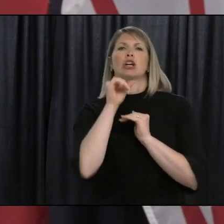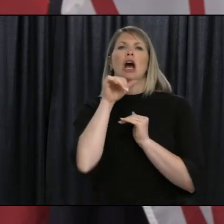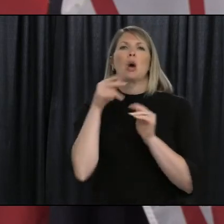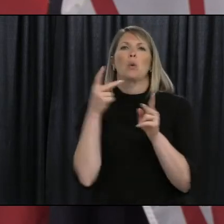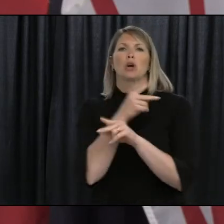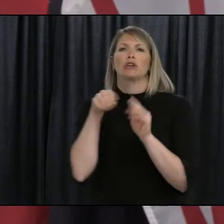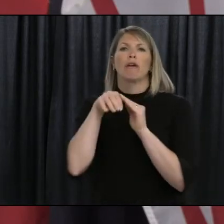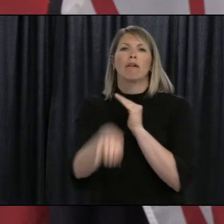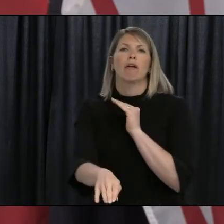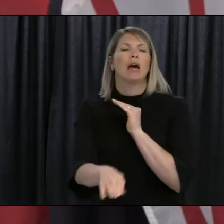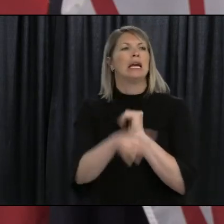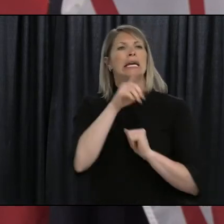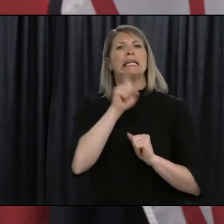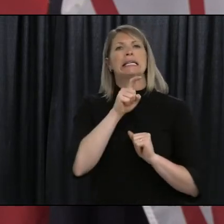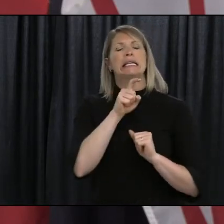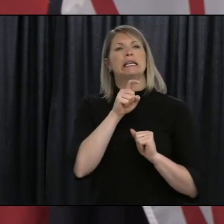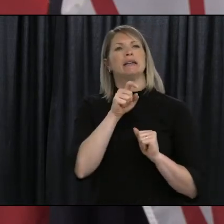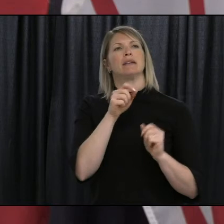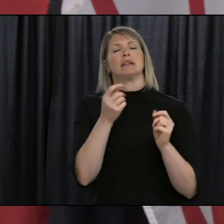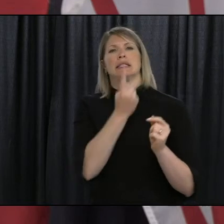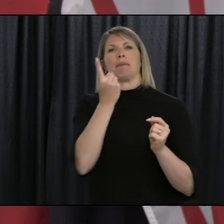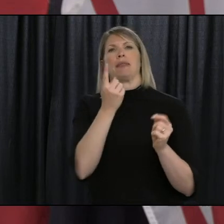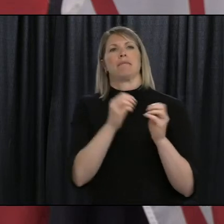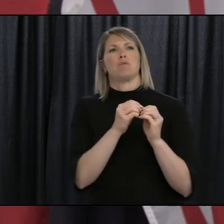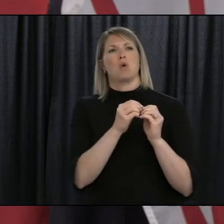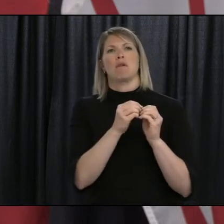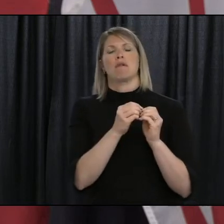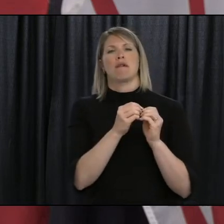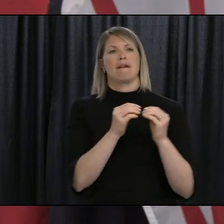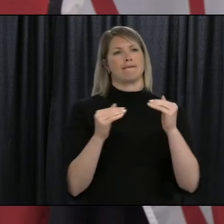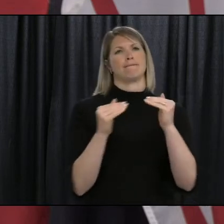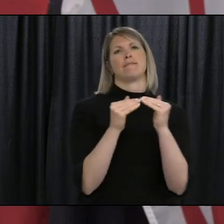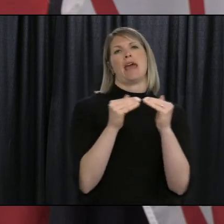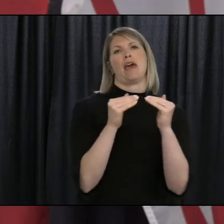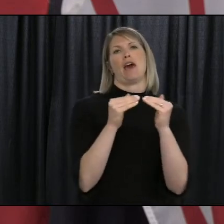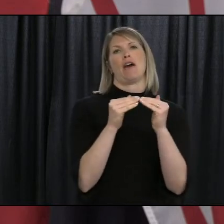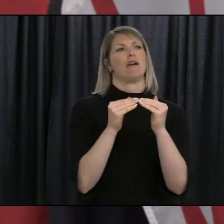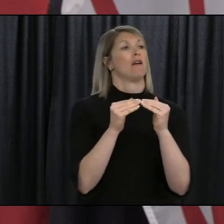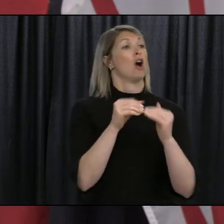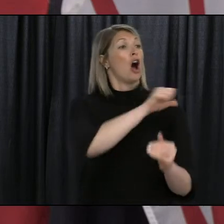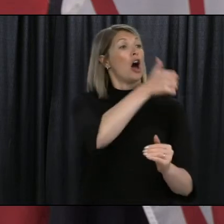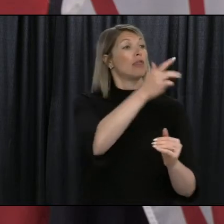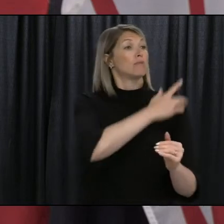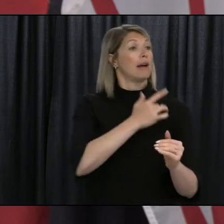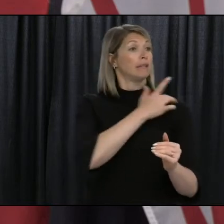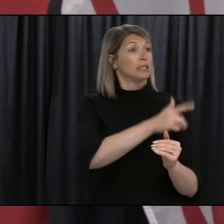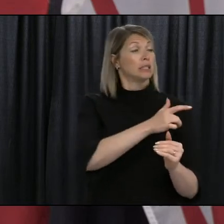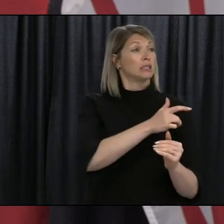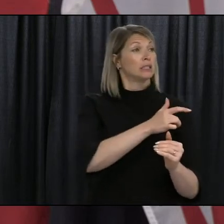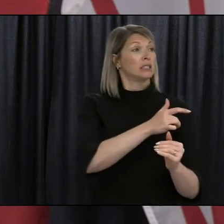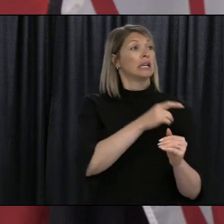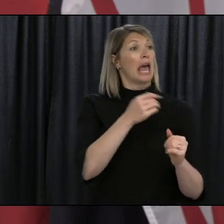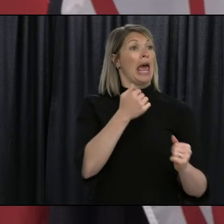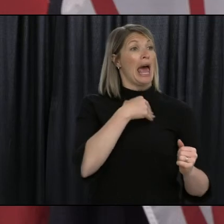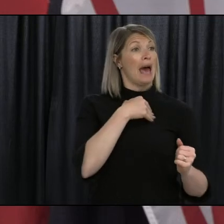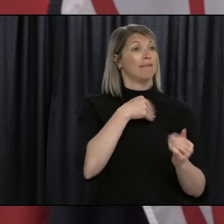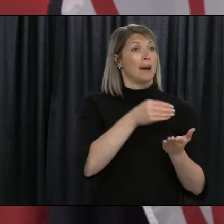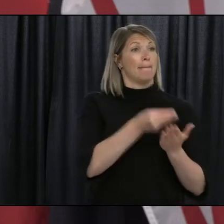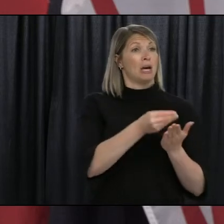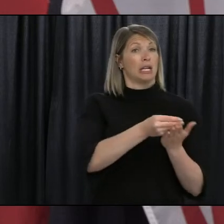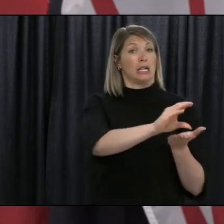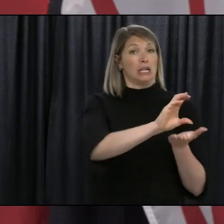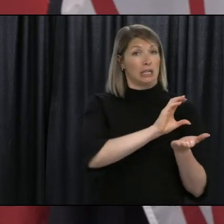the fairness. But I can absolutely say with certainty in dealing with my colleagues across the country,